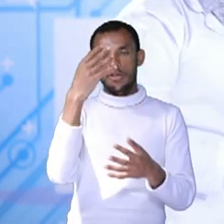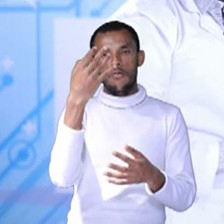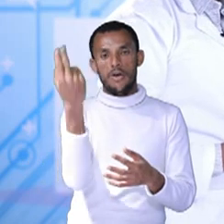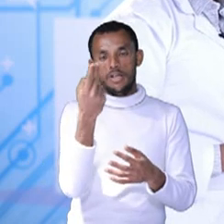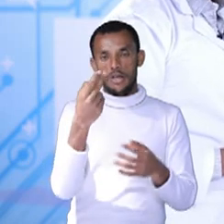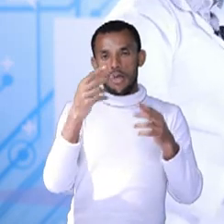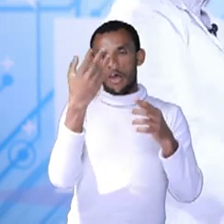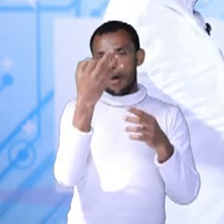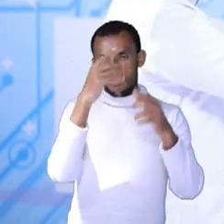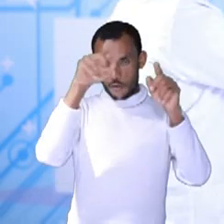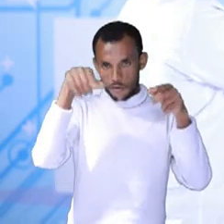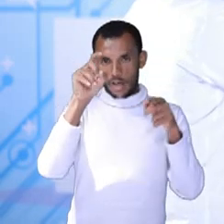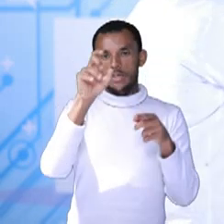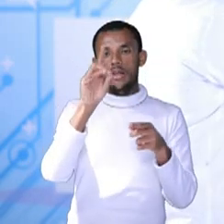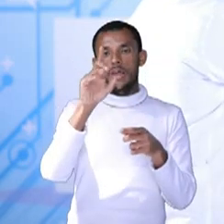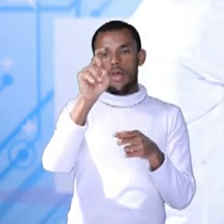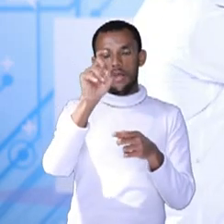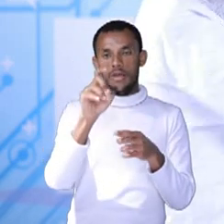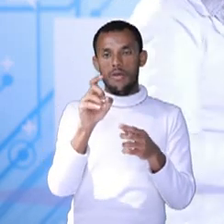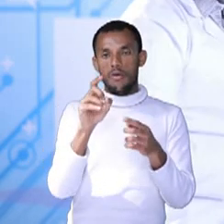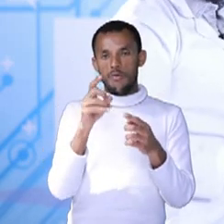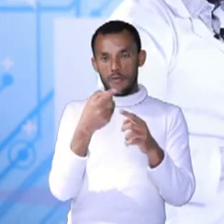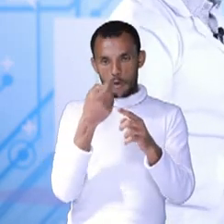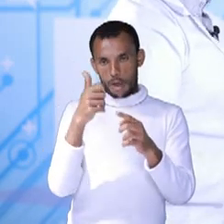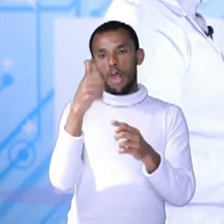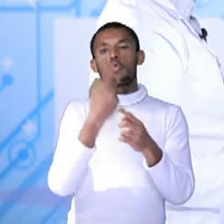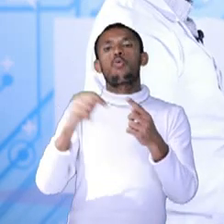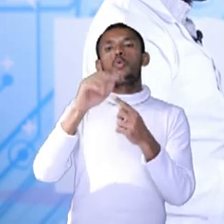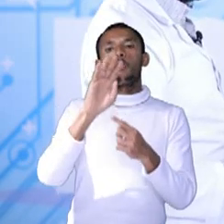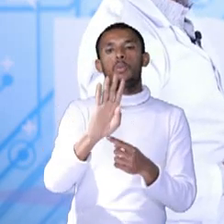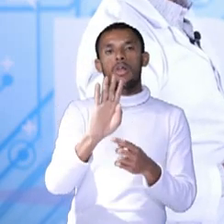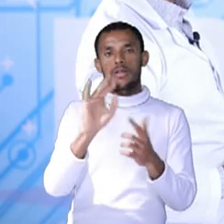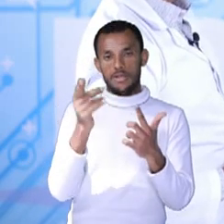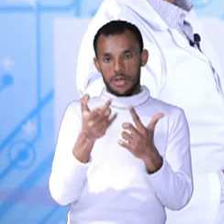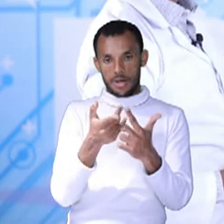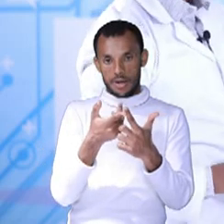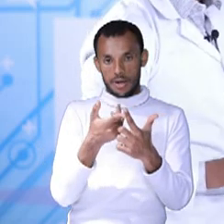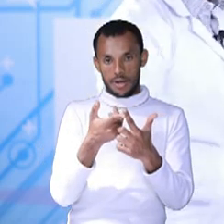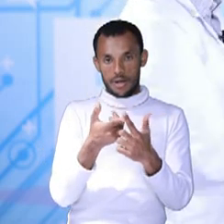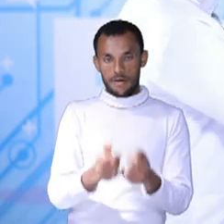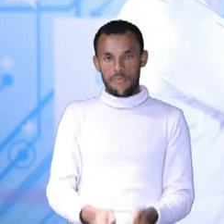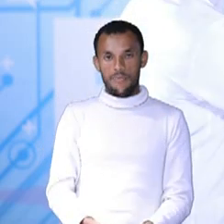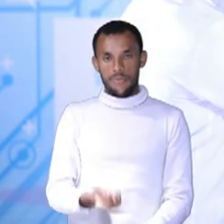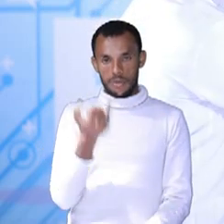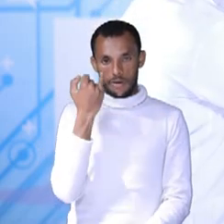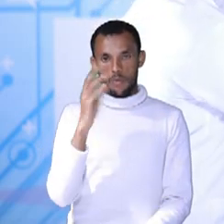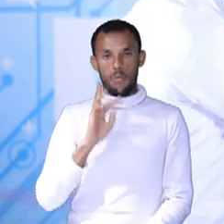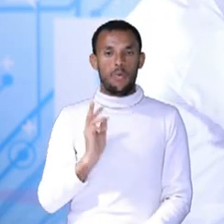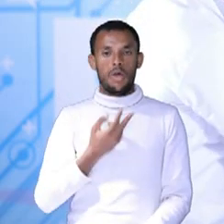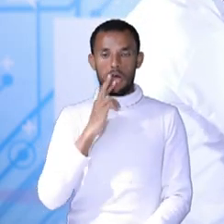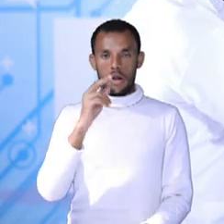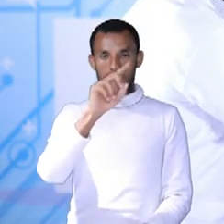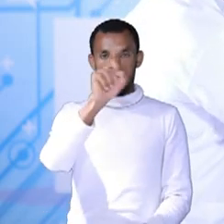x dx from a to b. Second, if we are asked